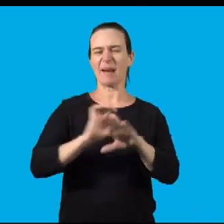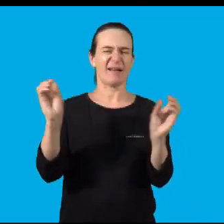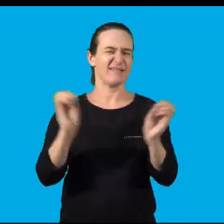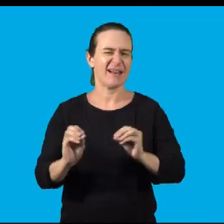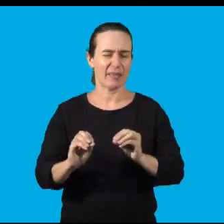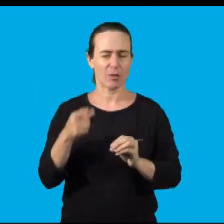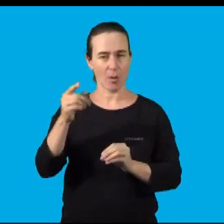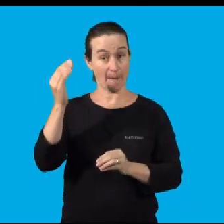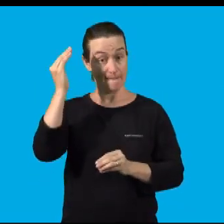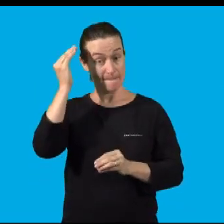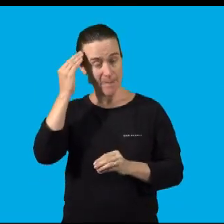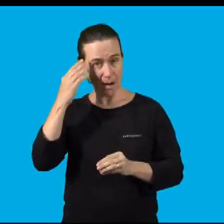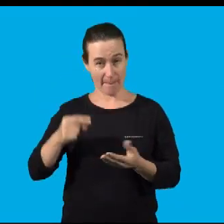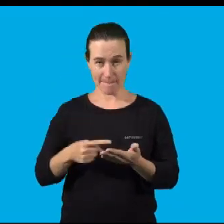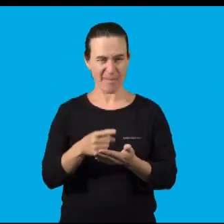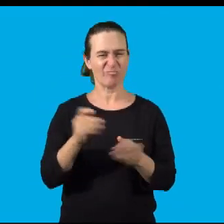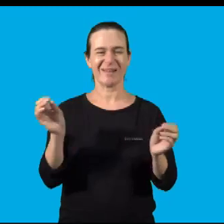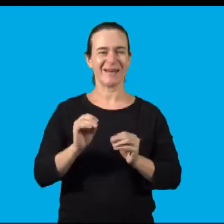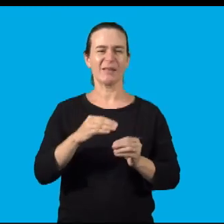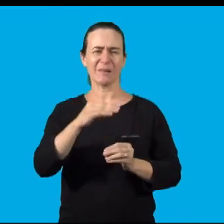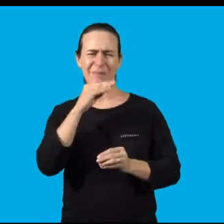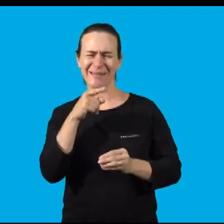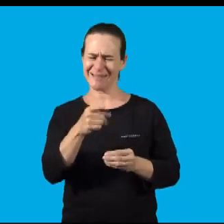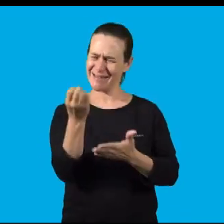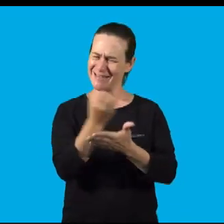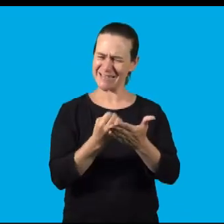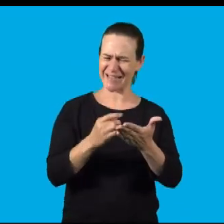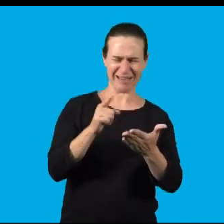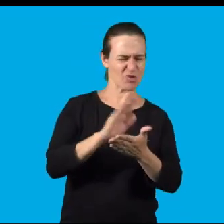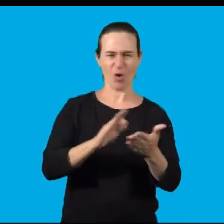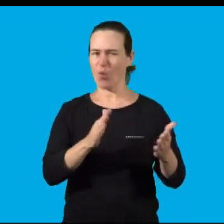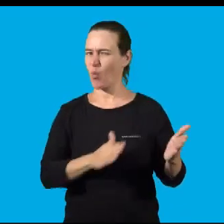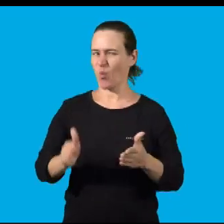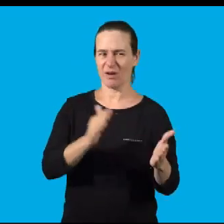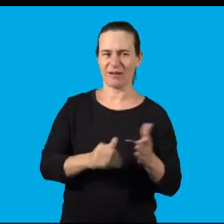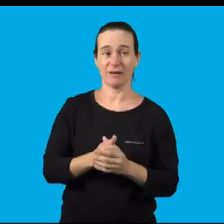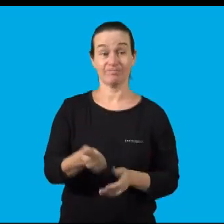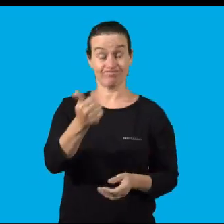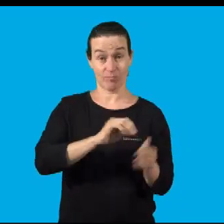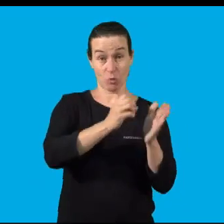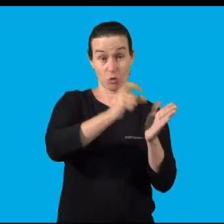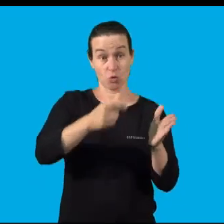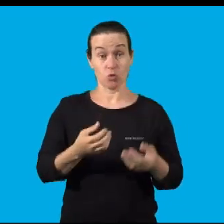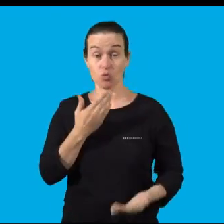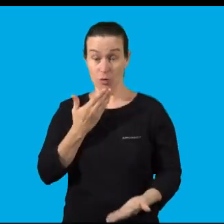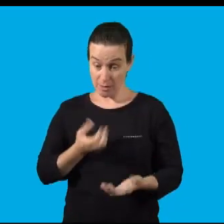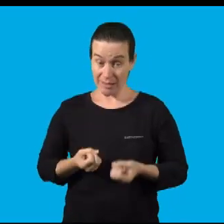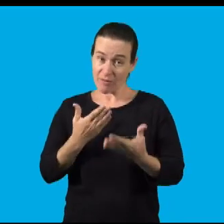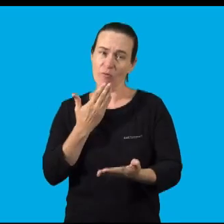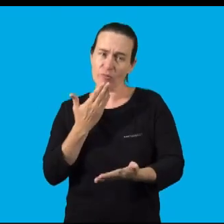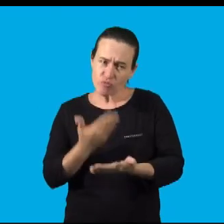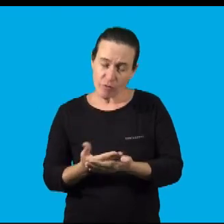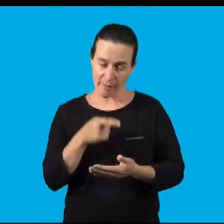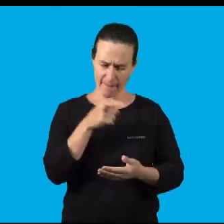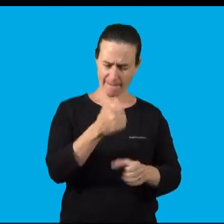poor mind mapping leads to the essay lacking content and structure. Learners fail to provide textual evidence in